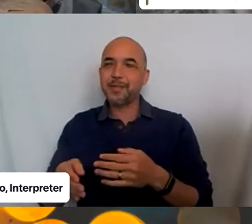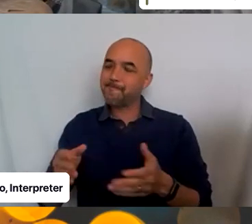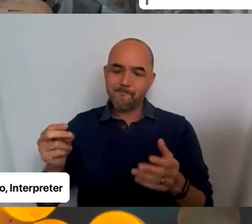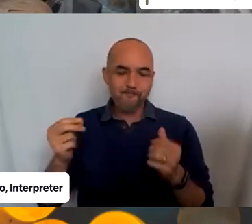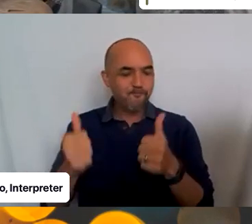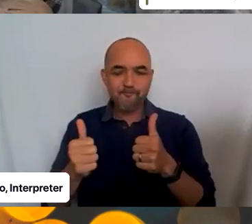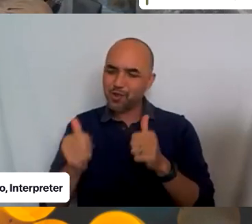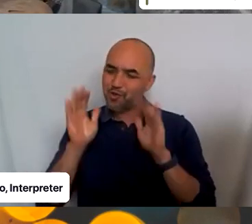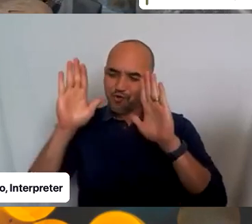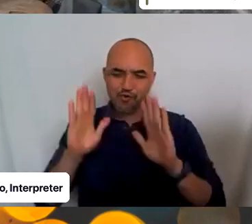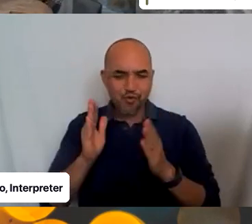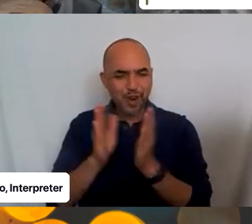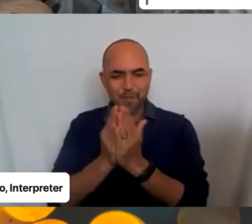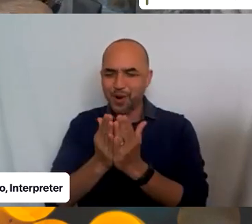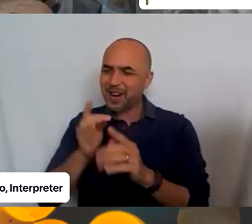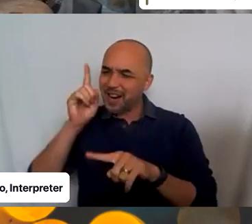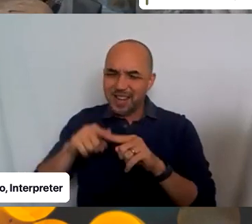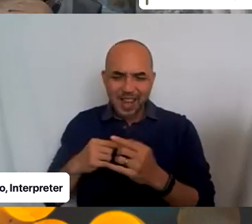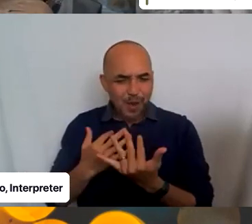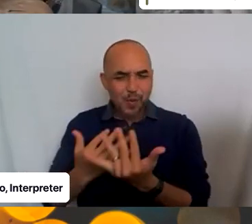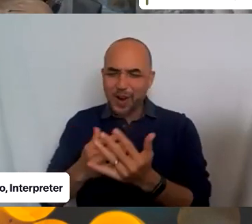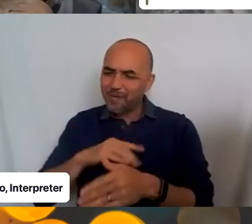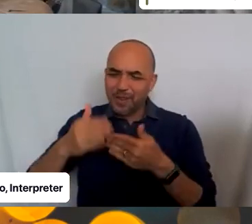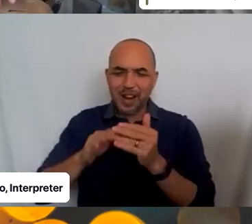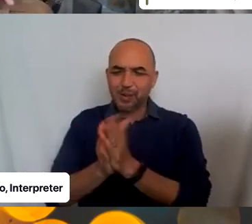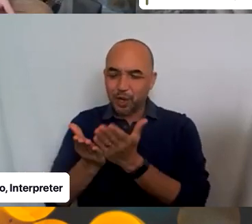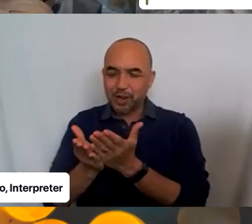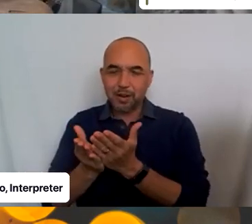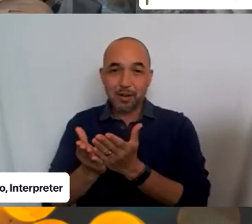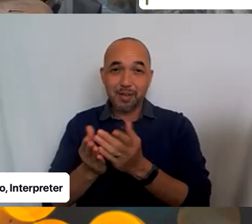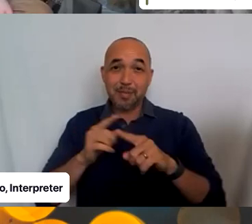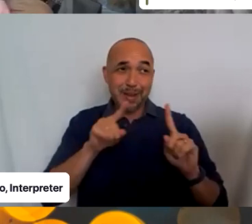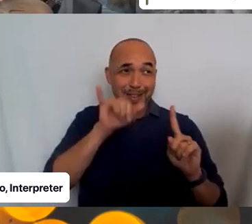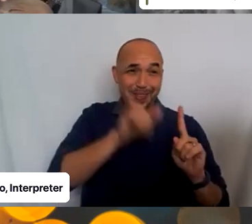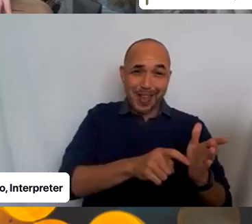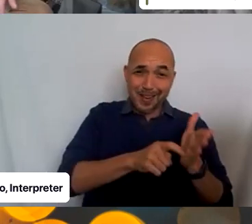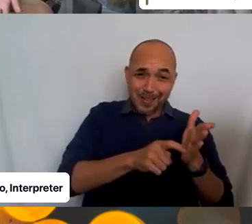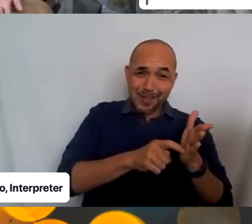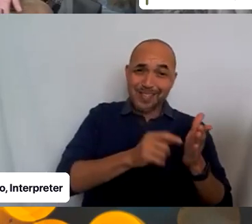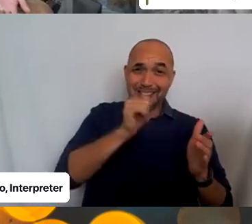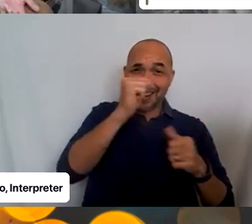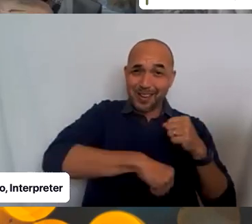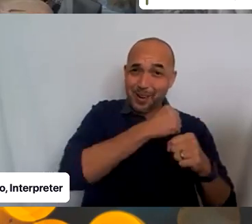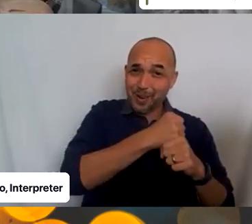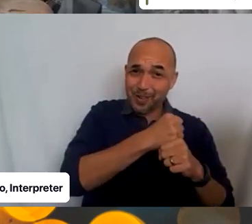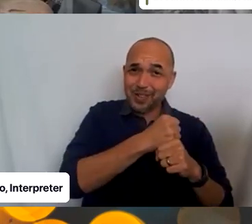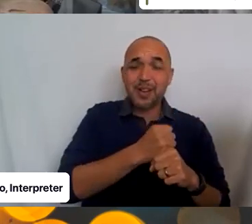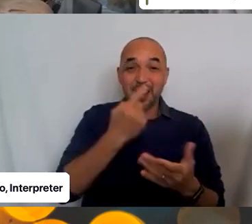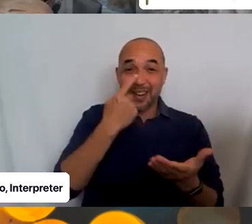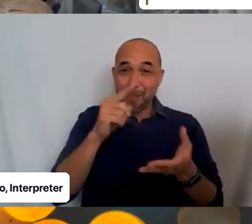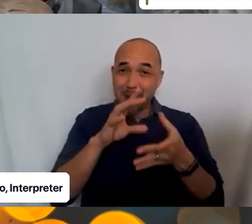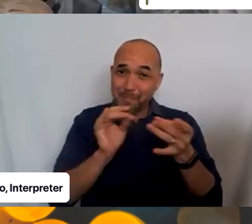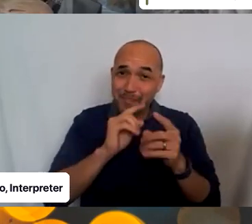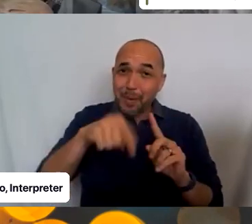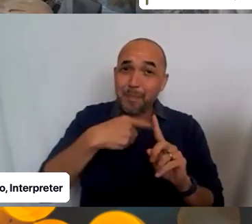something like this took 10 years in the making, as you were saying. So why don't you talk a little bit about that process? Because I love